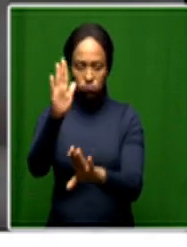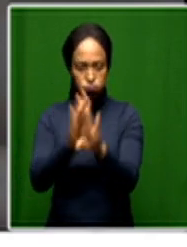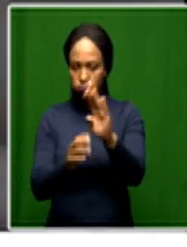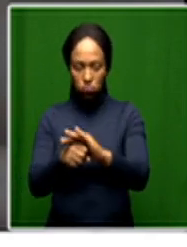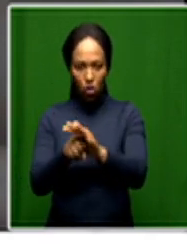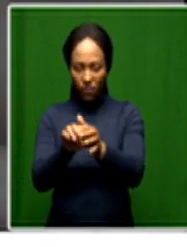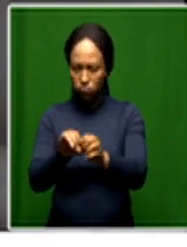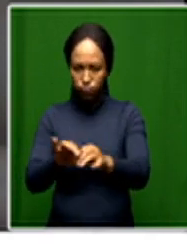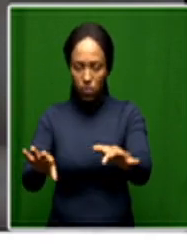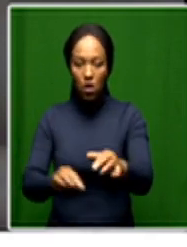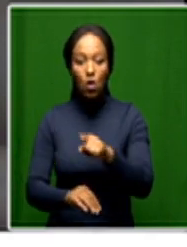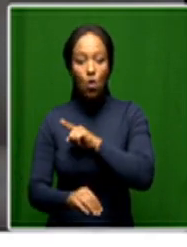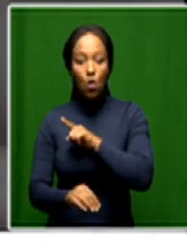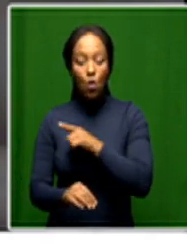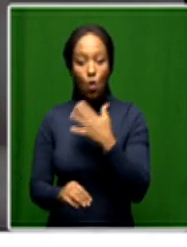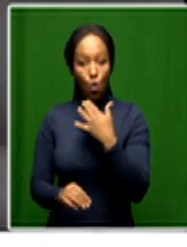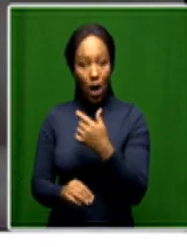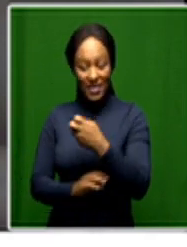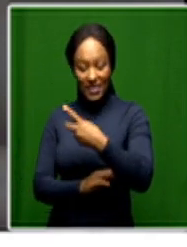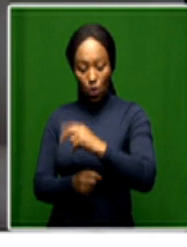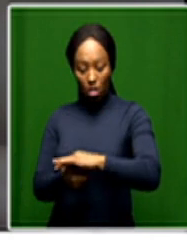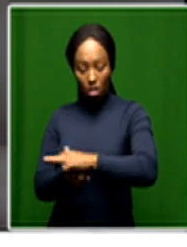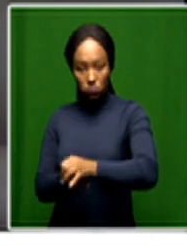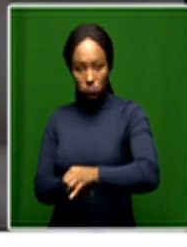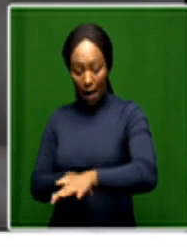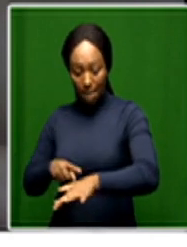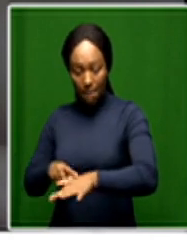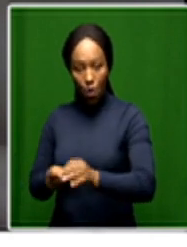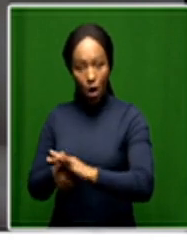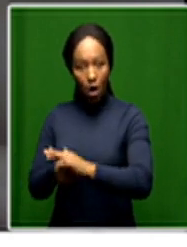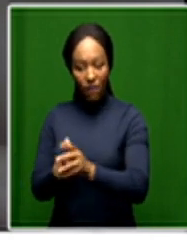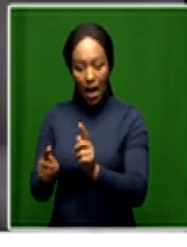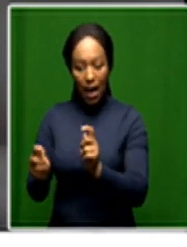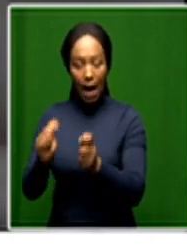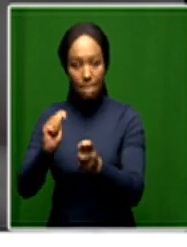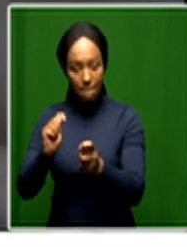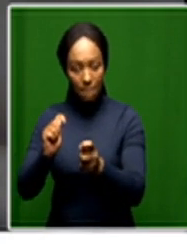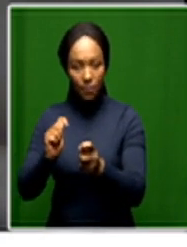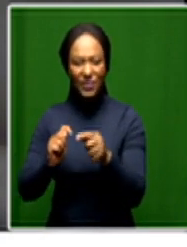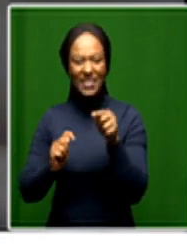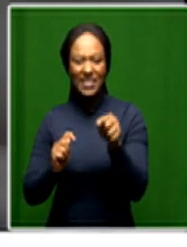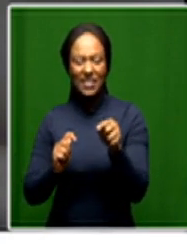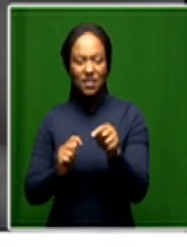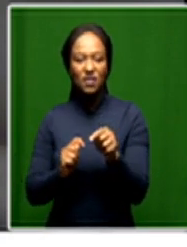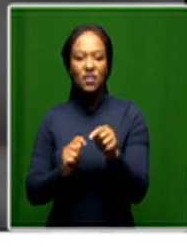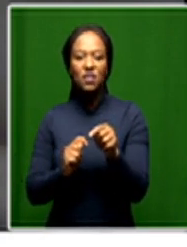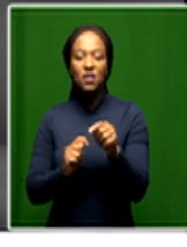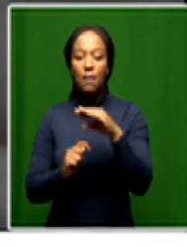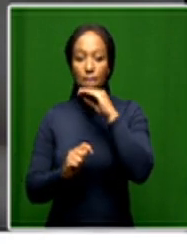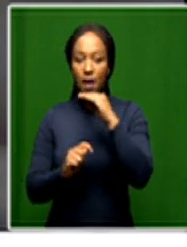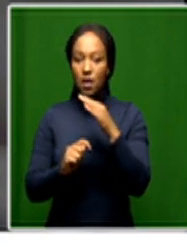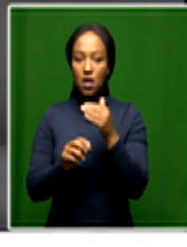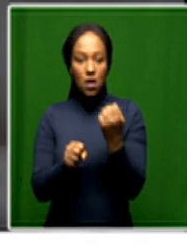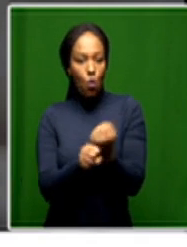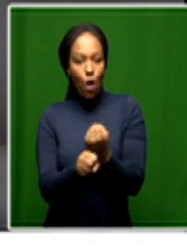fact, is very, very similar to our second variant, and it had this mutation on the 484 gene, and that stops the binding